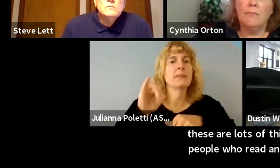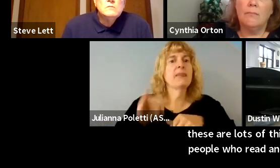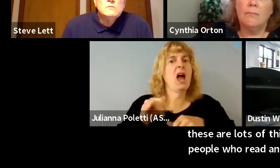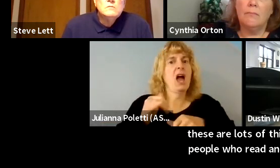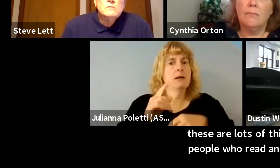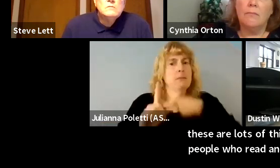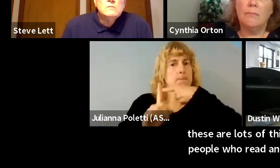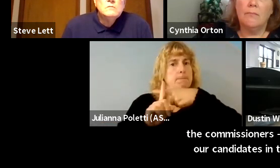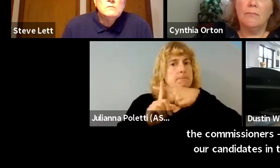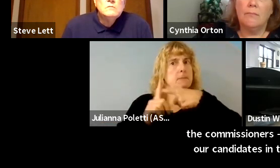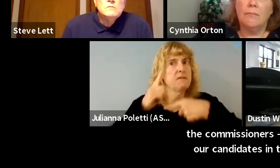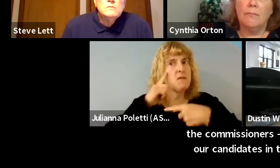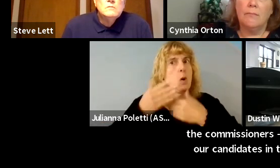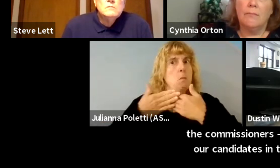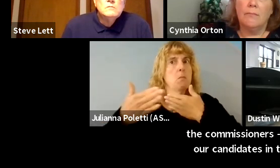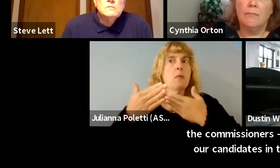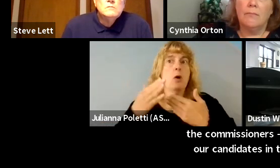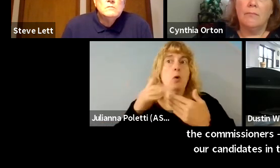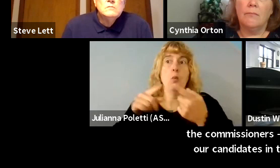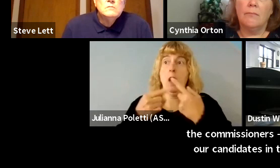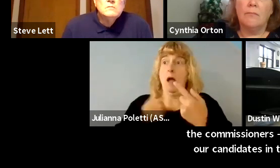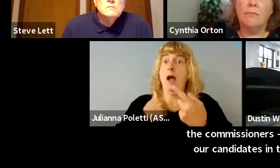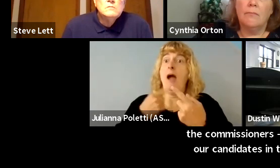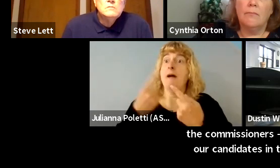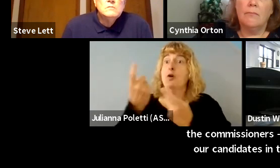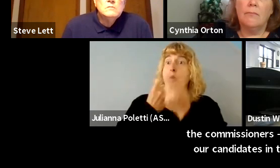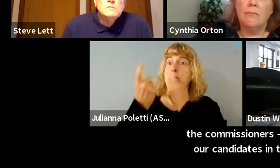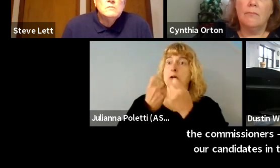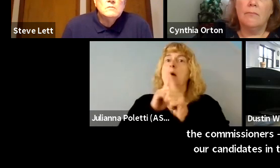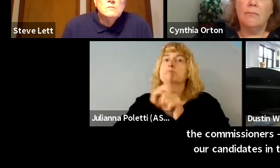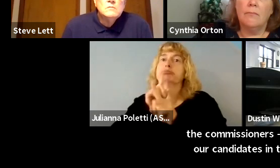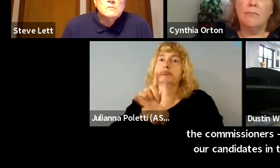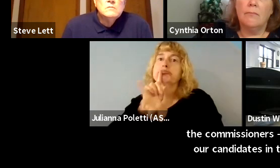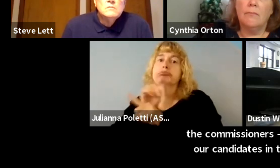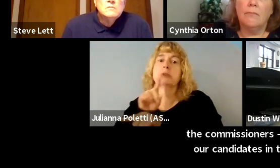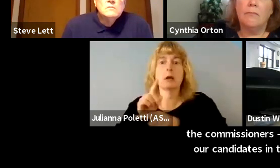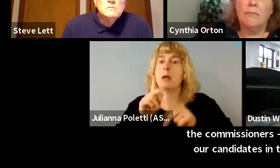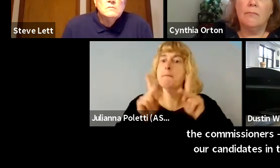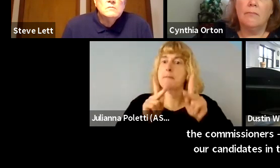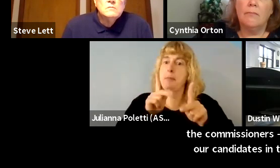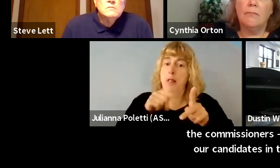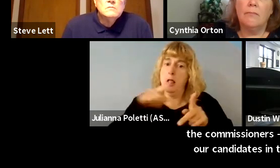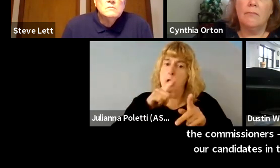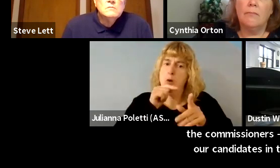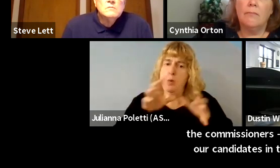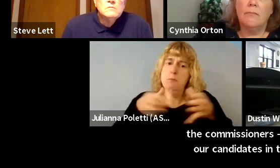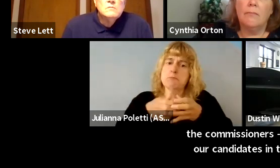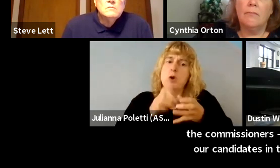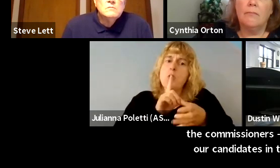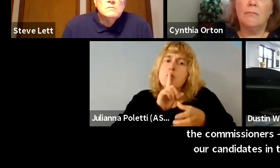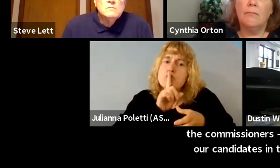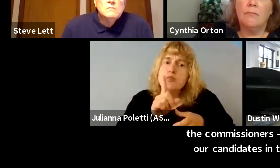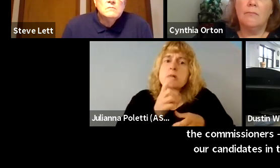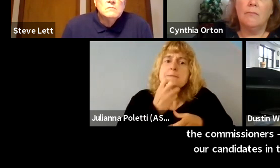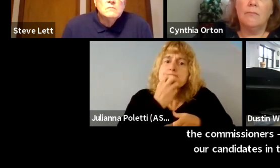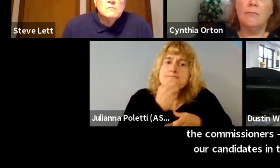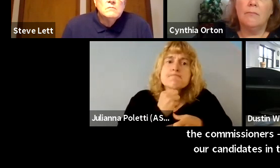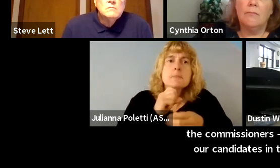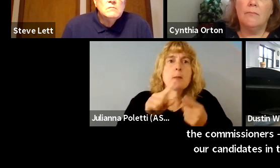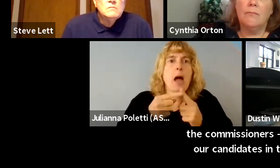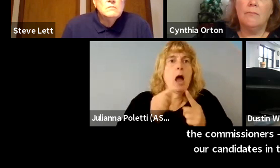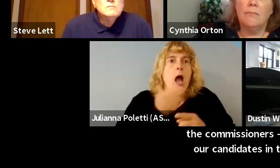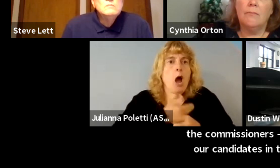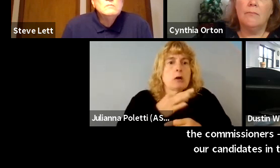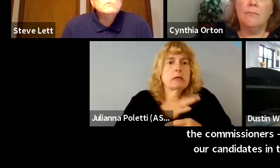other questions. And so I'm imagining a subcommittee of people who really care about how our staff can